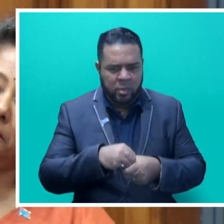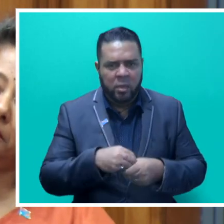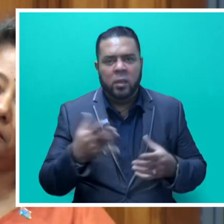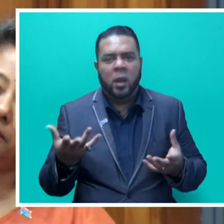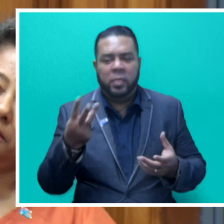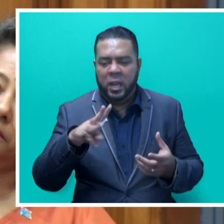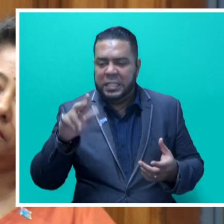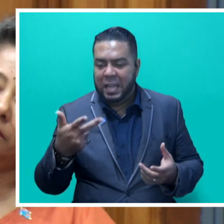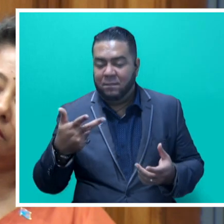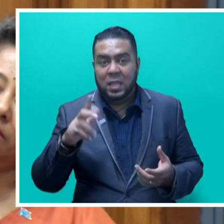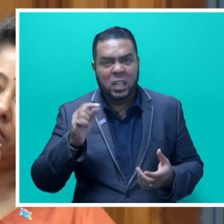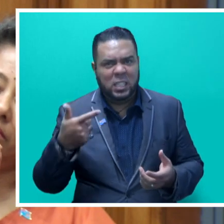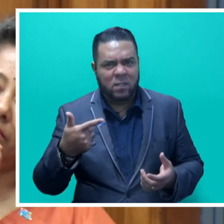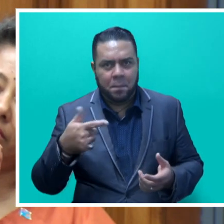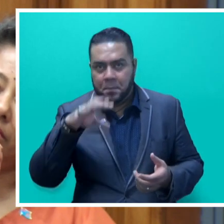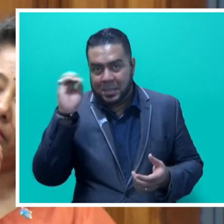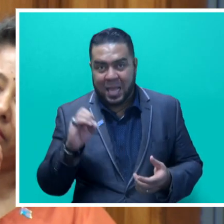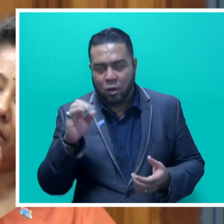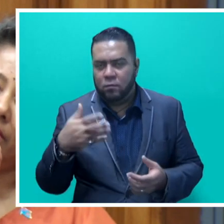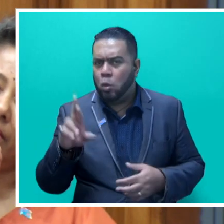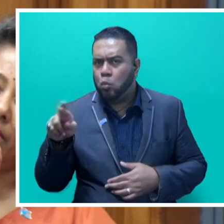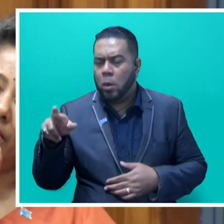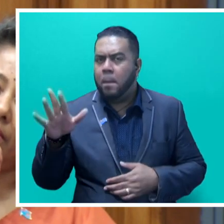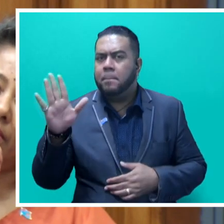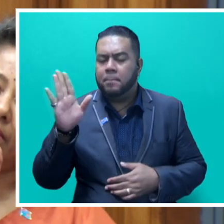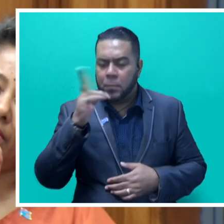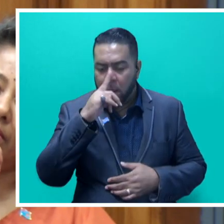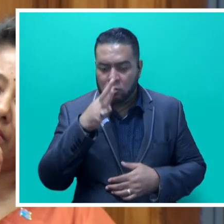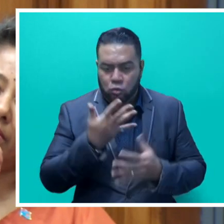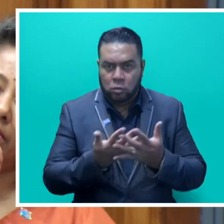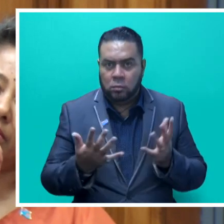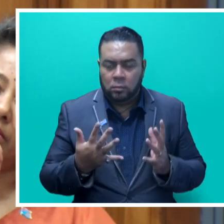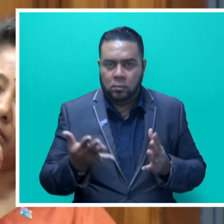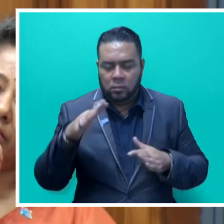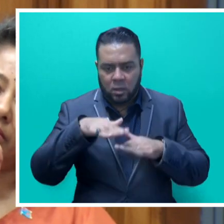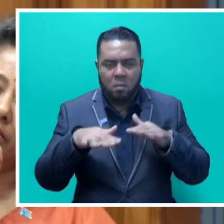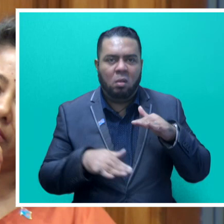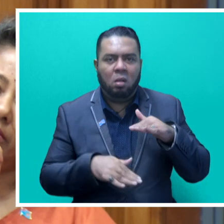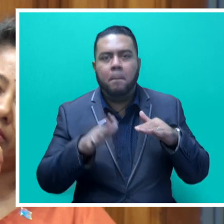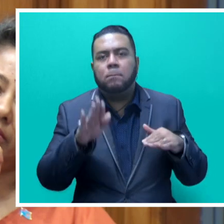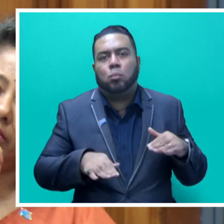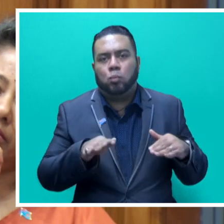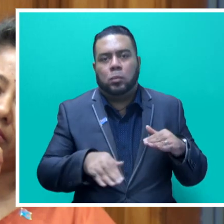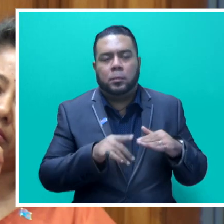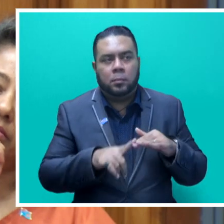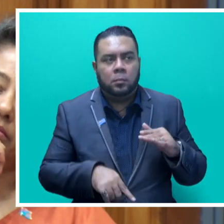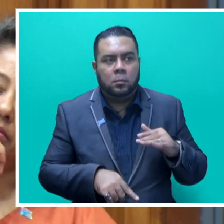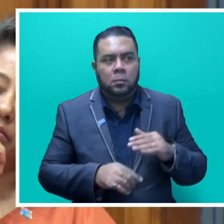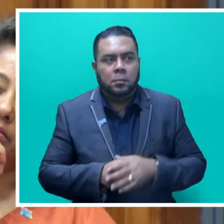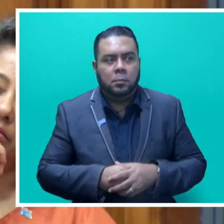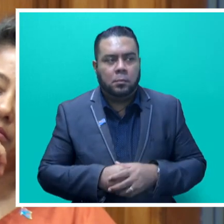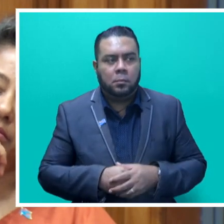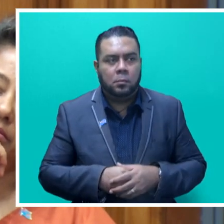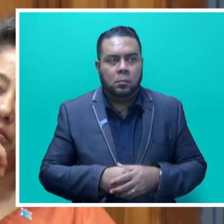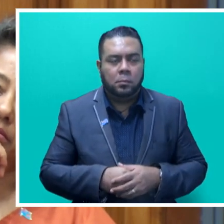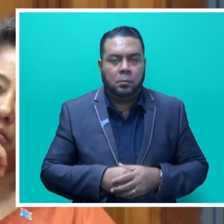around 37% of the rural population were living below the poverty line compared to 14% in the urban areas, as noted